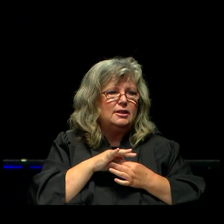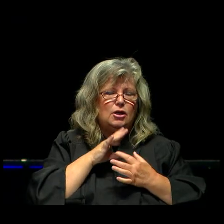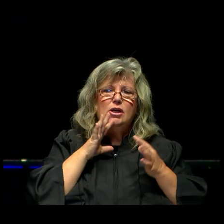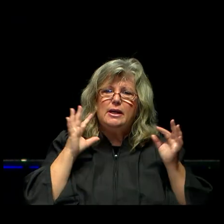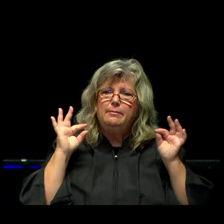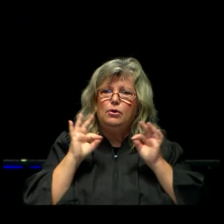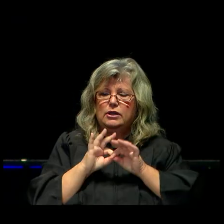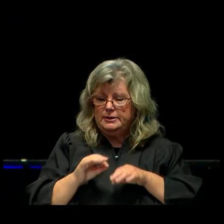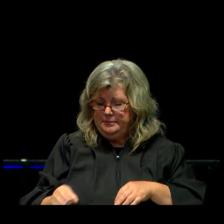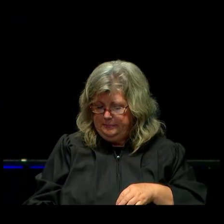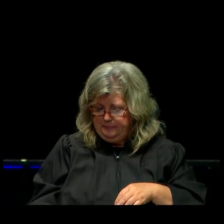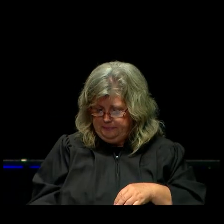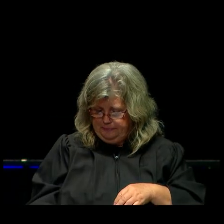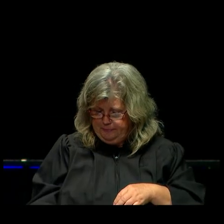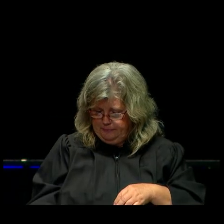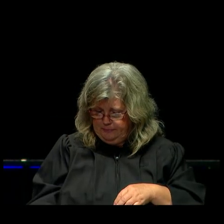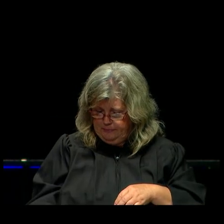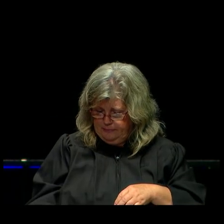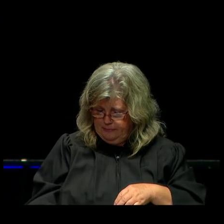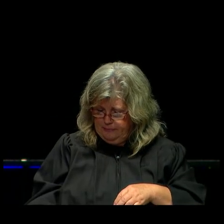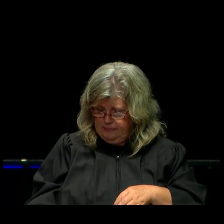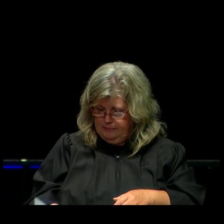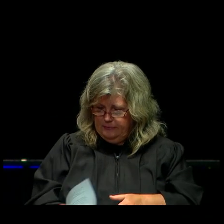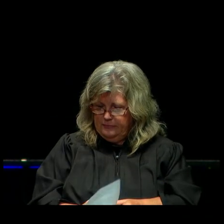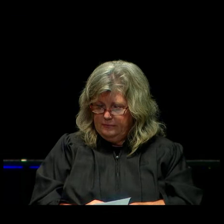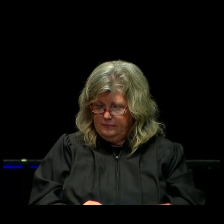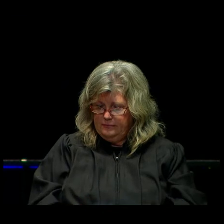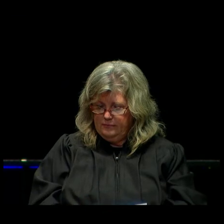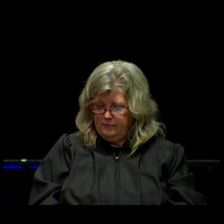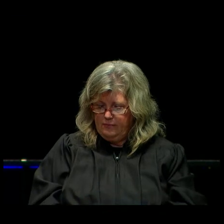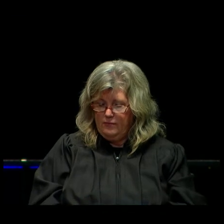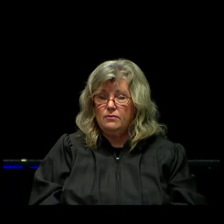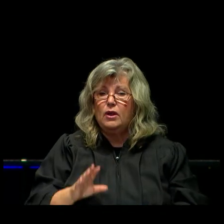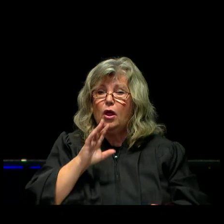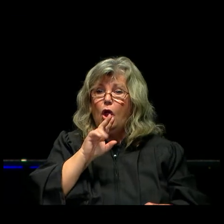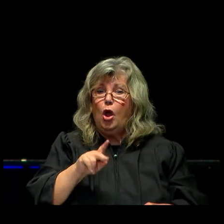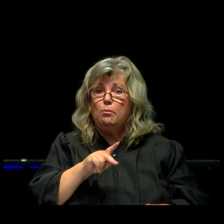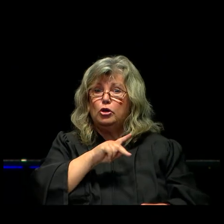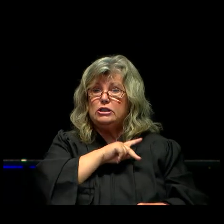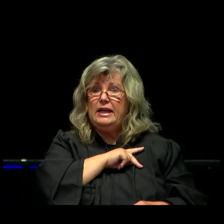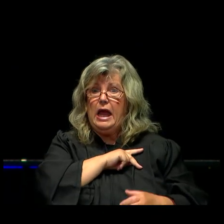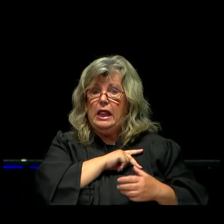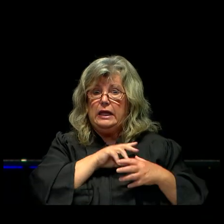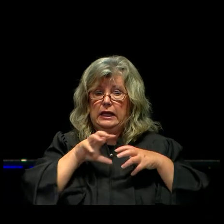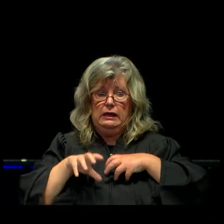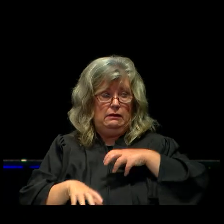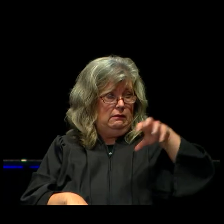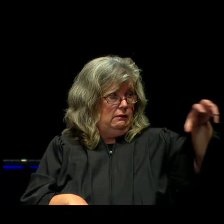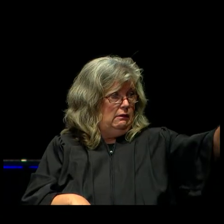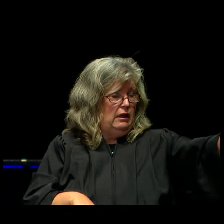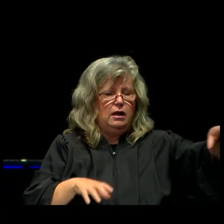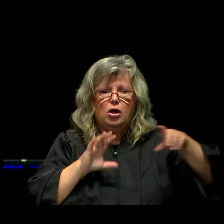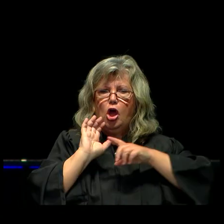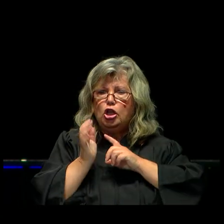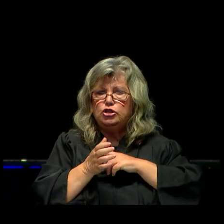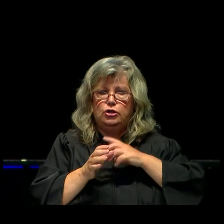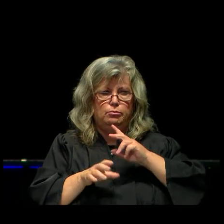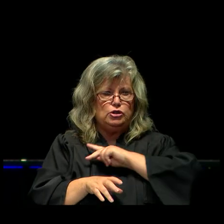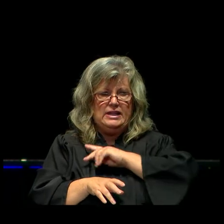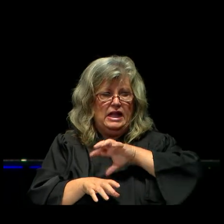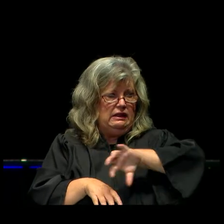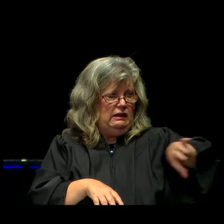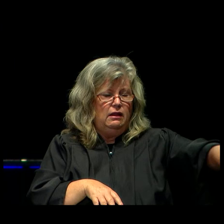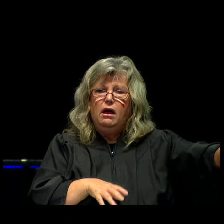critical. And don't leave your personalities on the sideline, your culture, your personalities on the